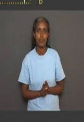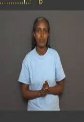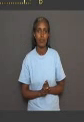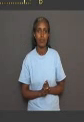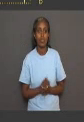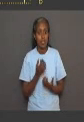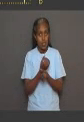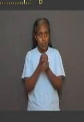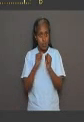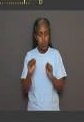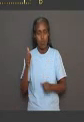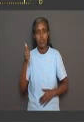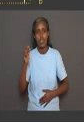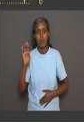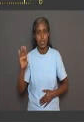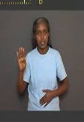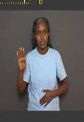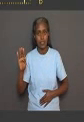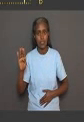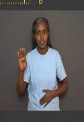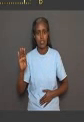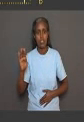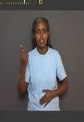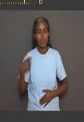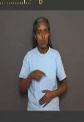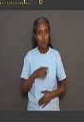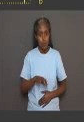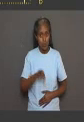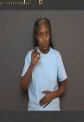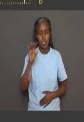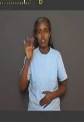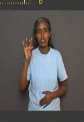When we solve for AB, we get